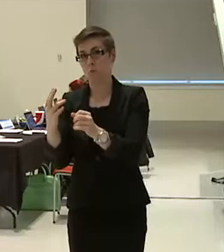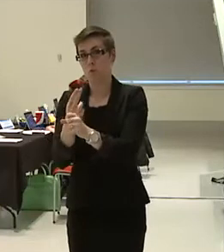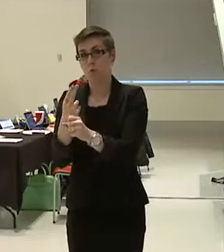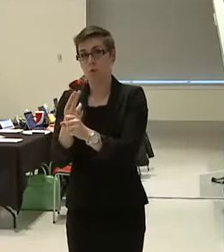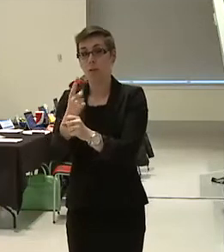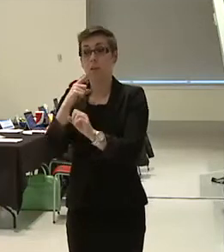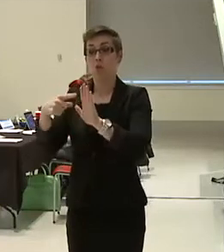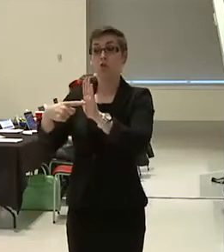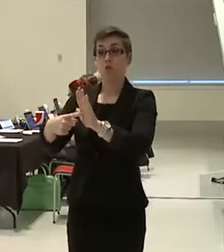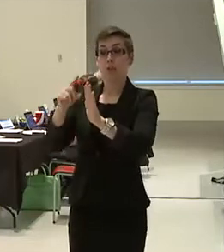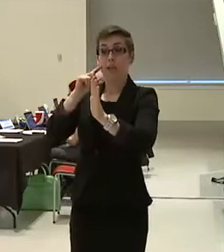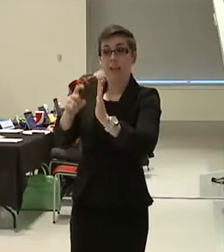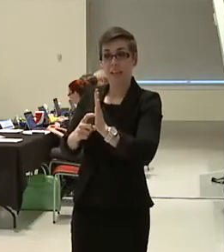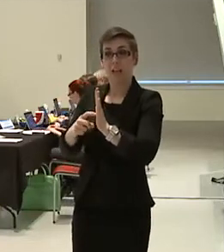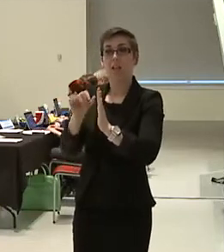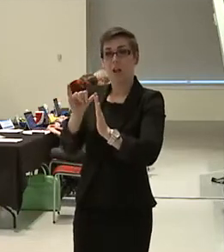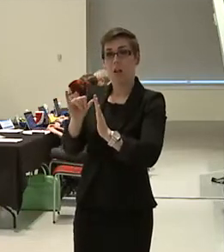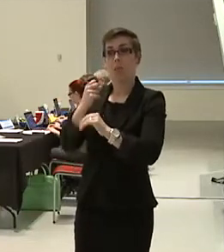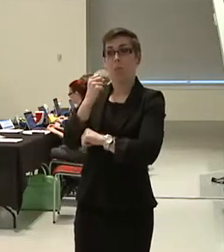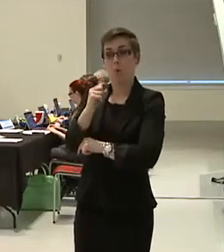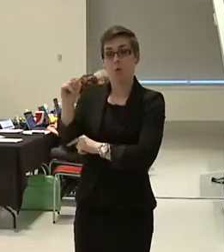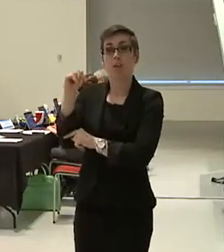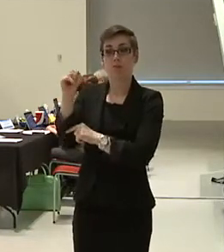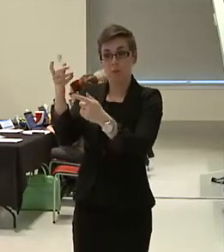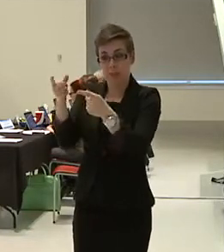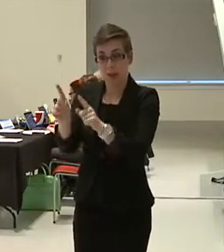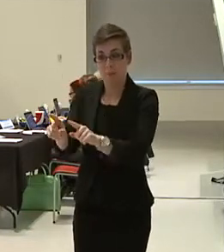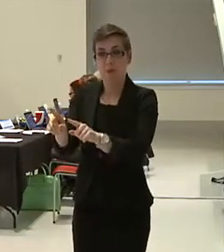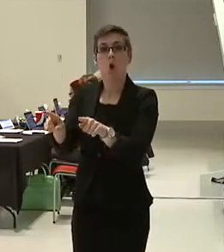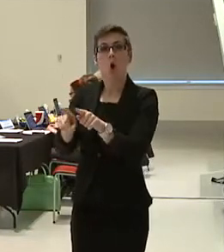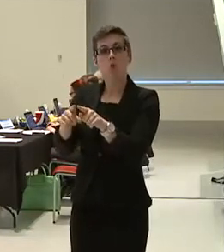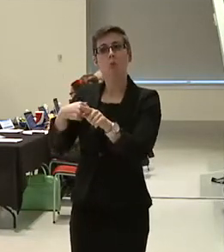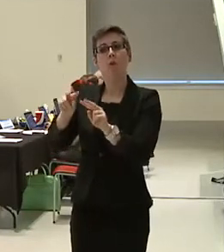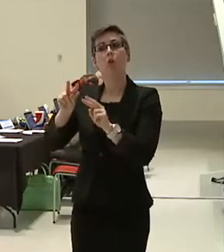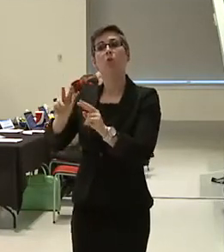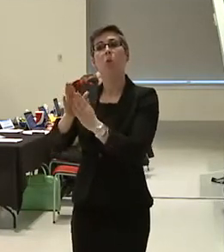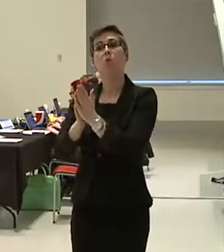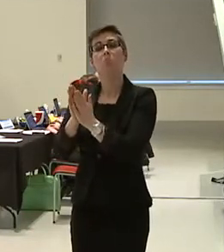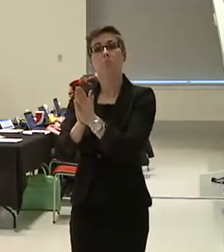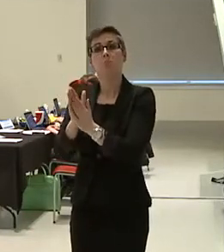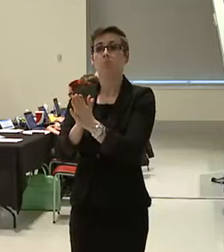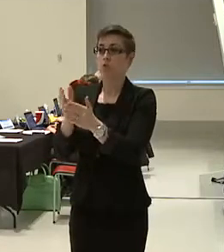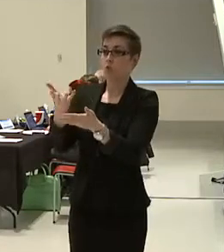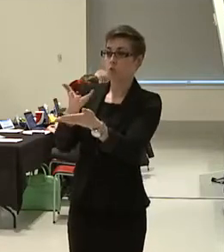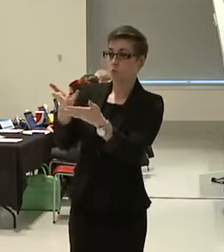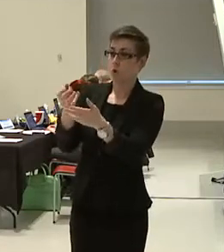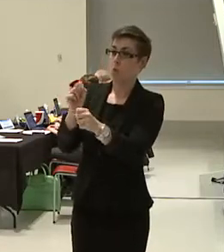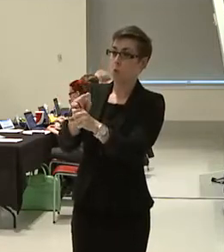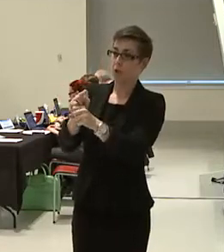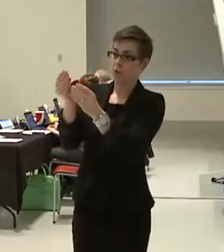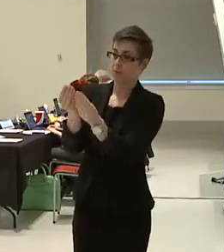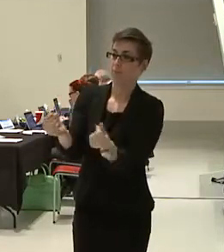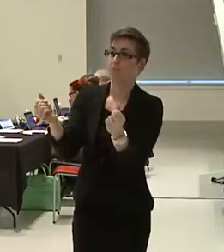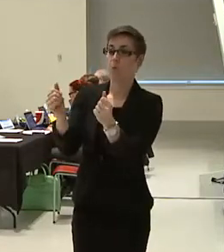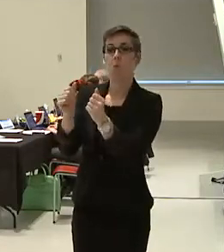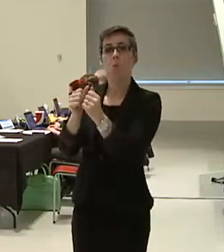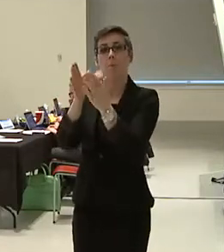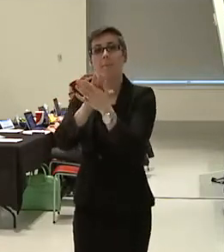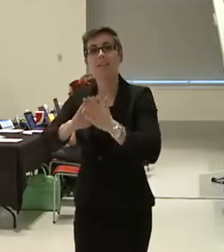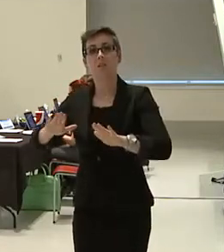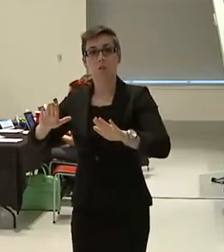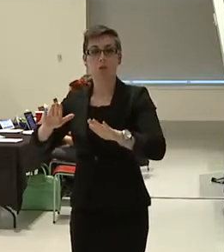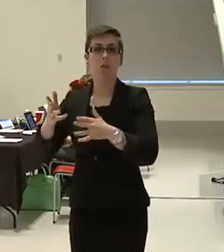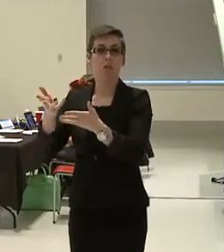and that they looked forward to working with the protesters toward a peaceful demonstration. As the events stayed nonviolent, the Palo